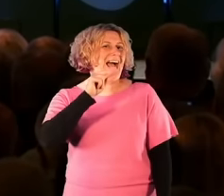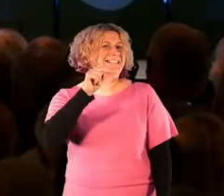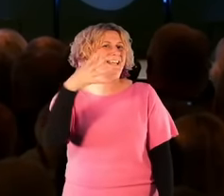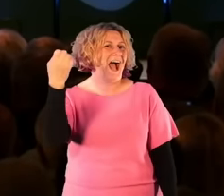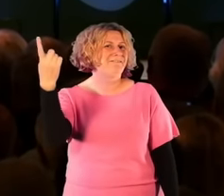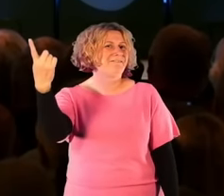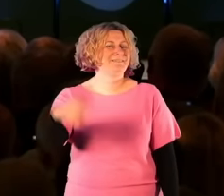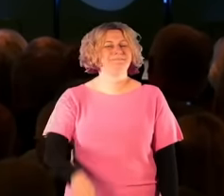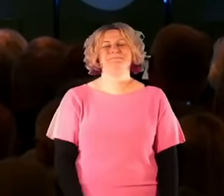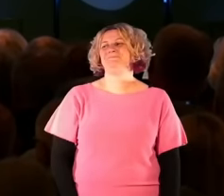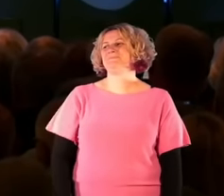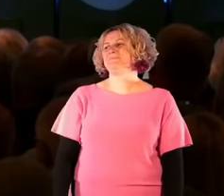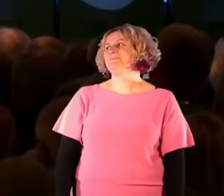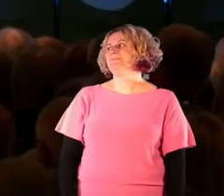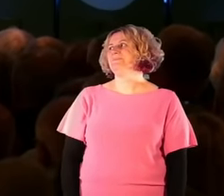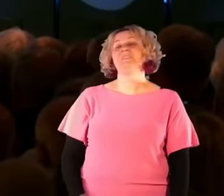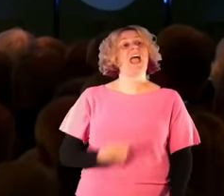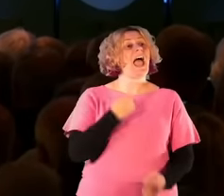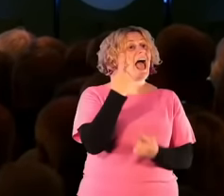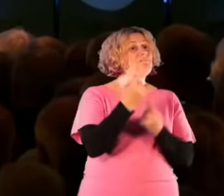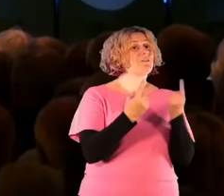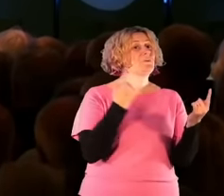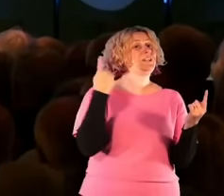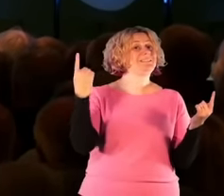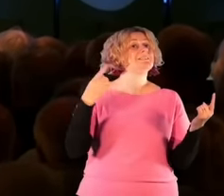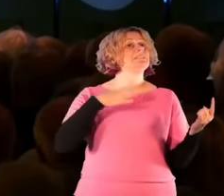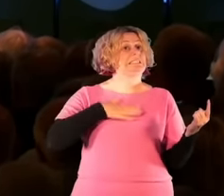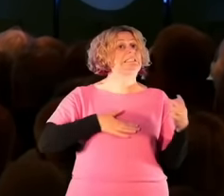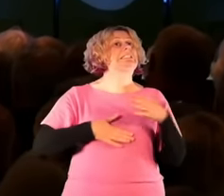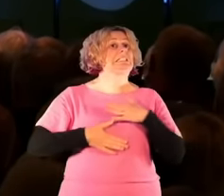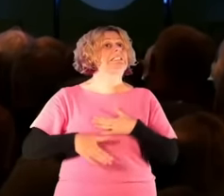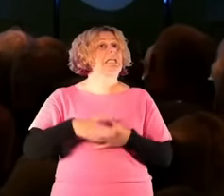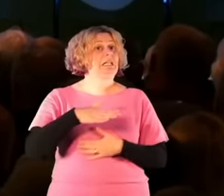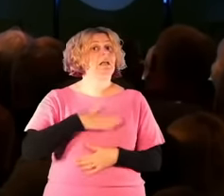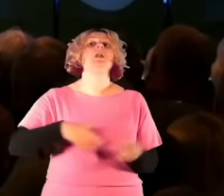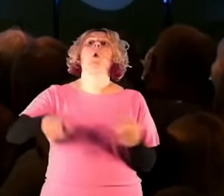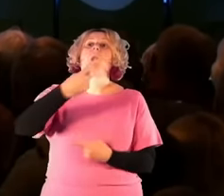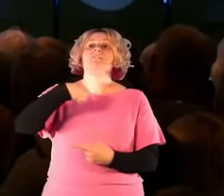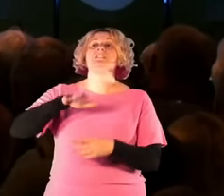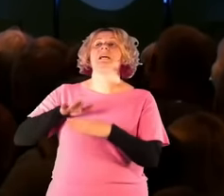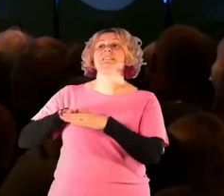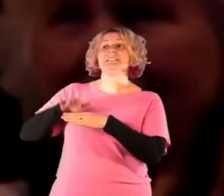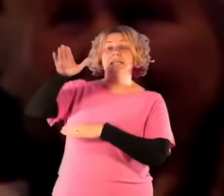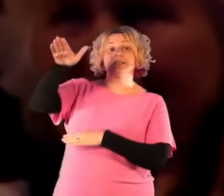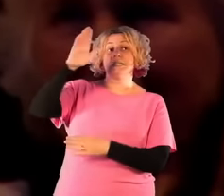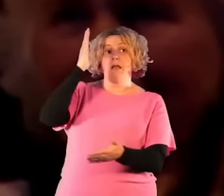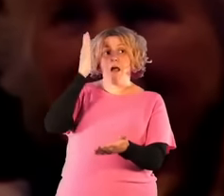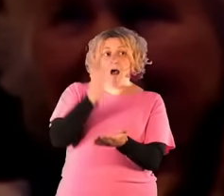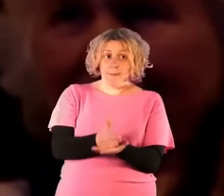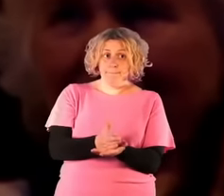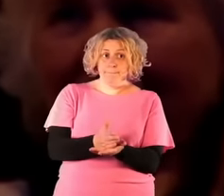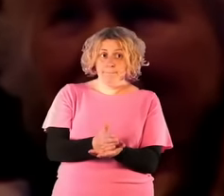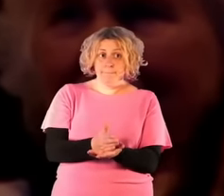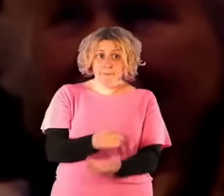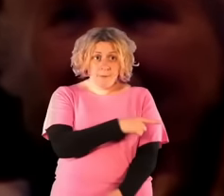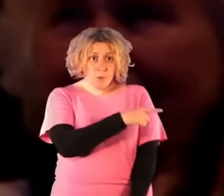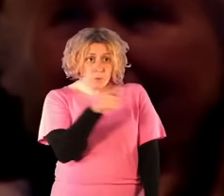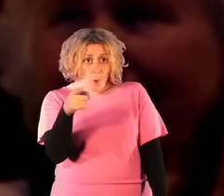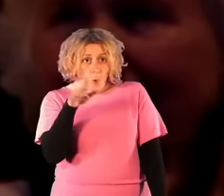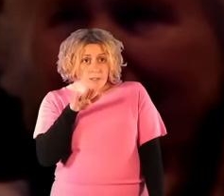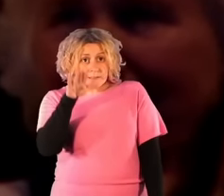Friends, every one of us has dignity, and every one of us has destiny. But the question tonight is, what is your